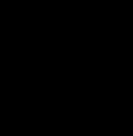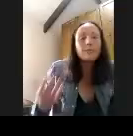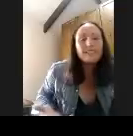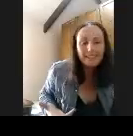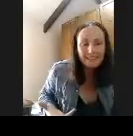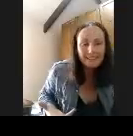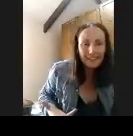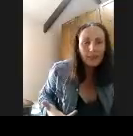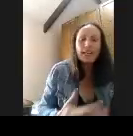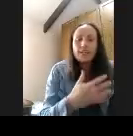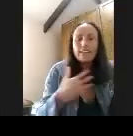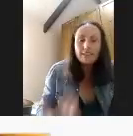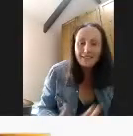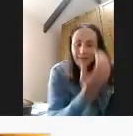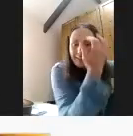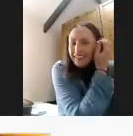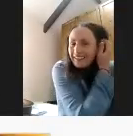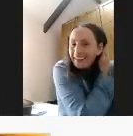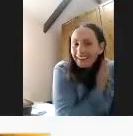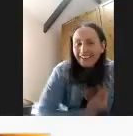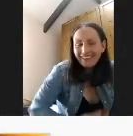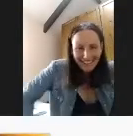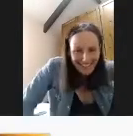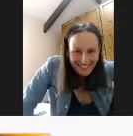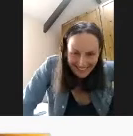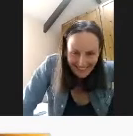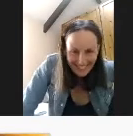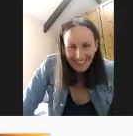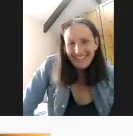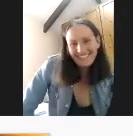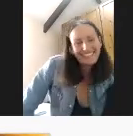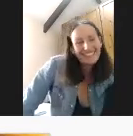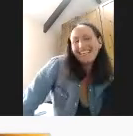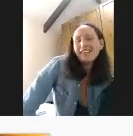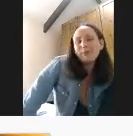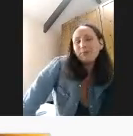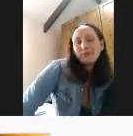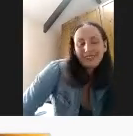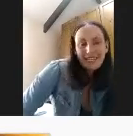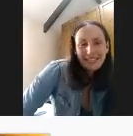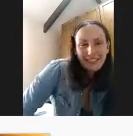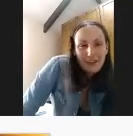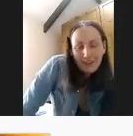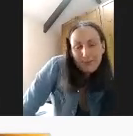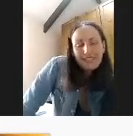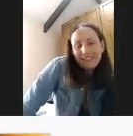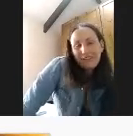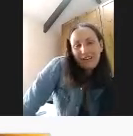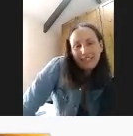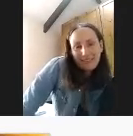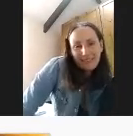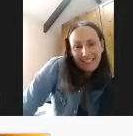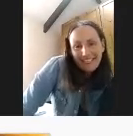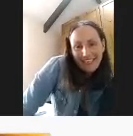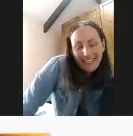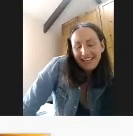about the business scale, we have a similar, oh, look at this, screen sharing, excellent. So on the business scale, we have